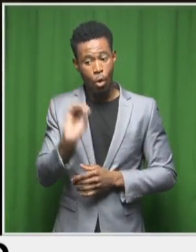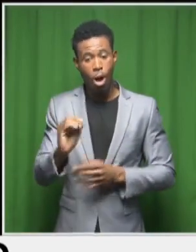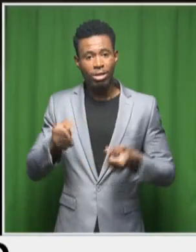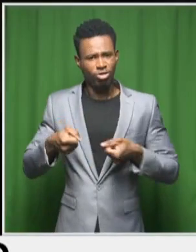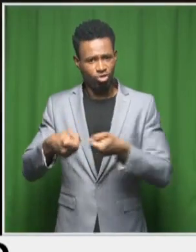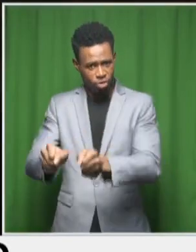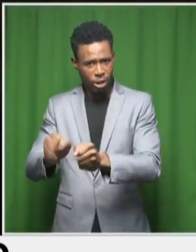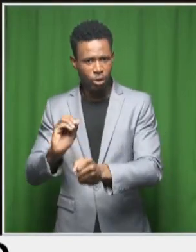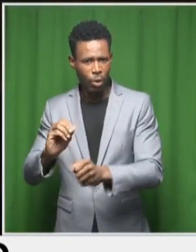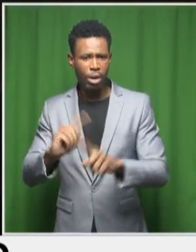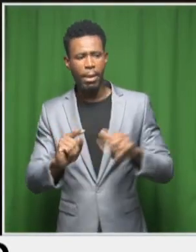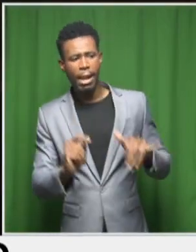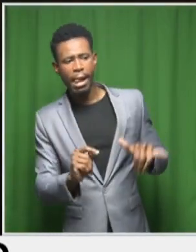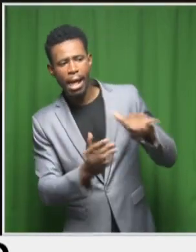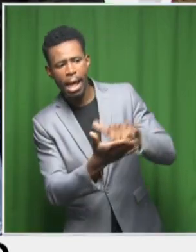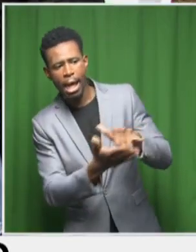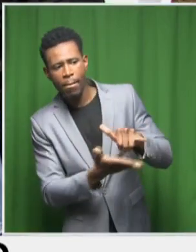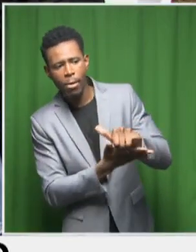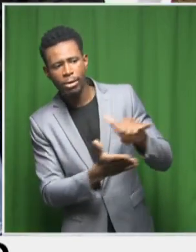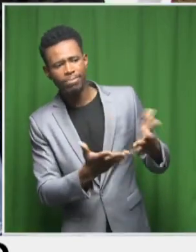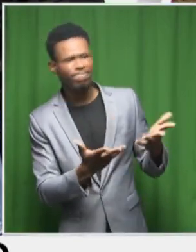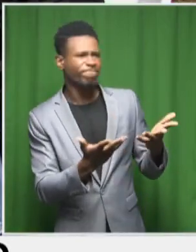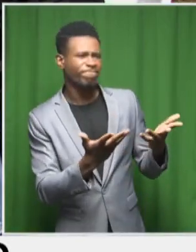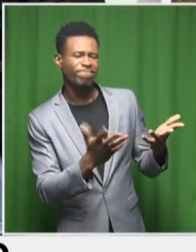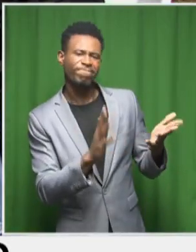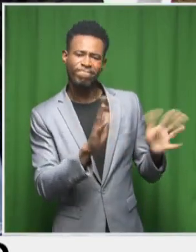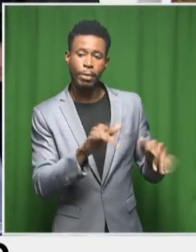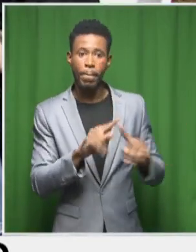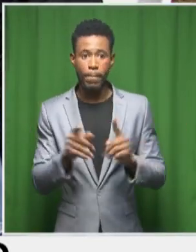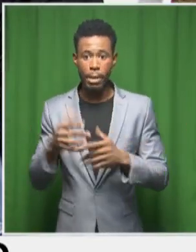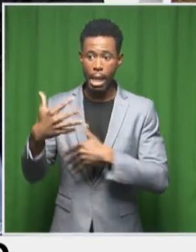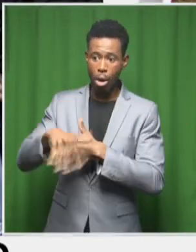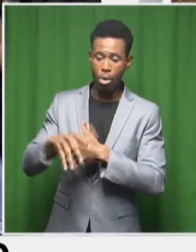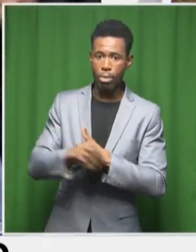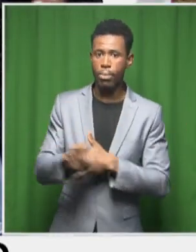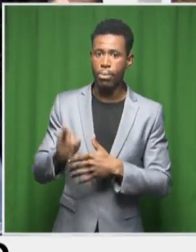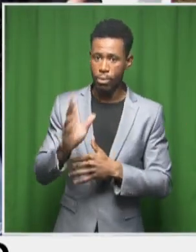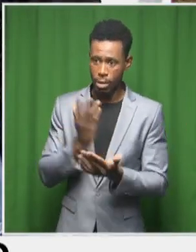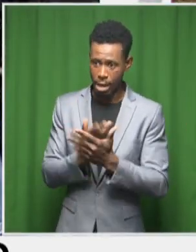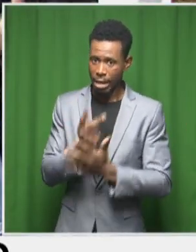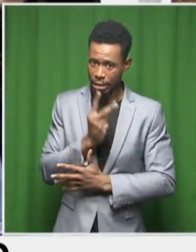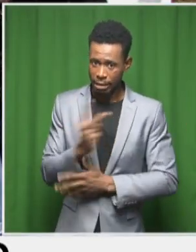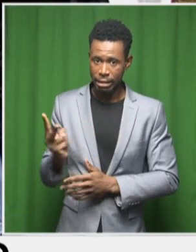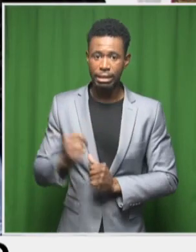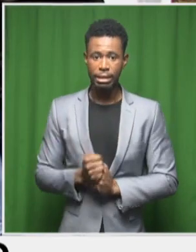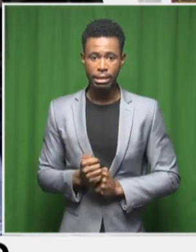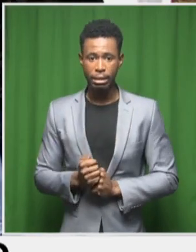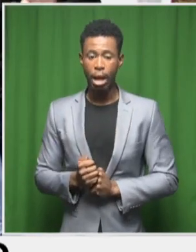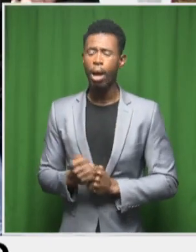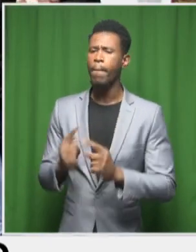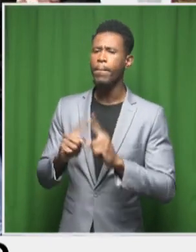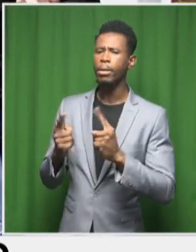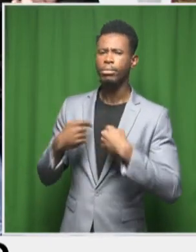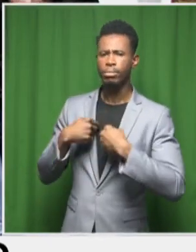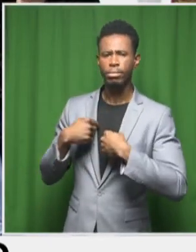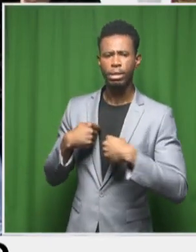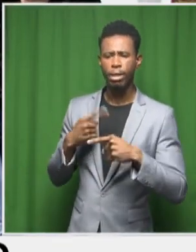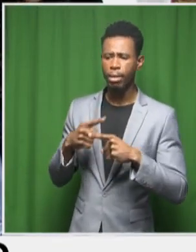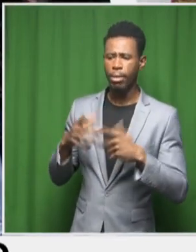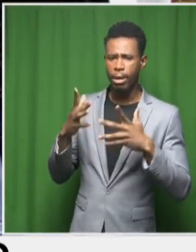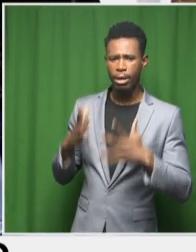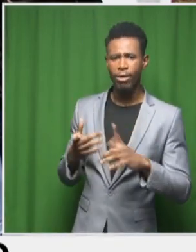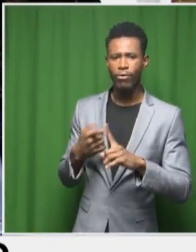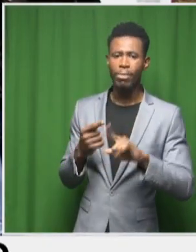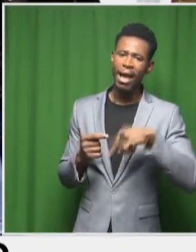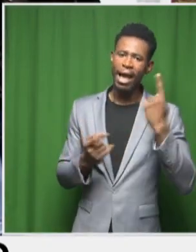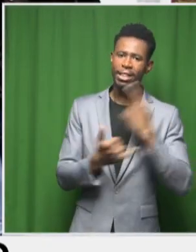that's our important thing. It is important, but I mean, I must say, as a player, arriving from another country, arriving into Cape Town,